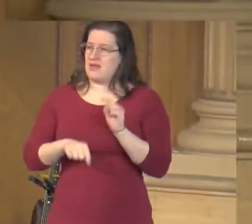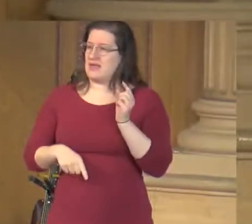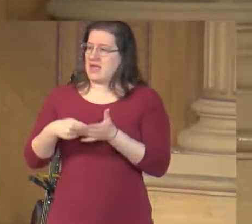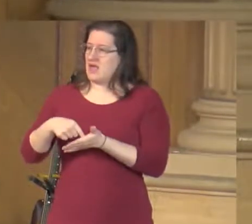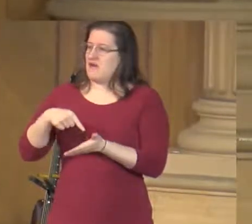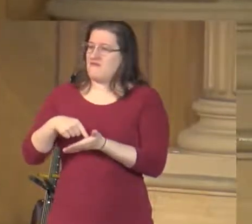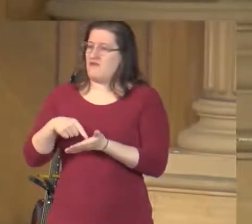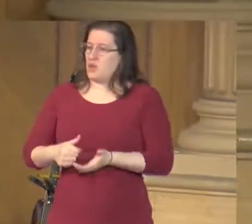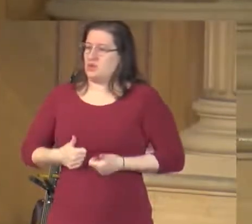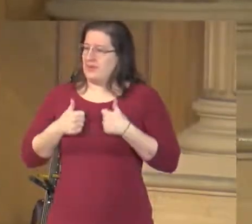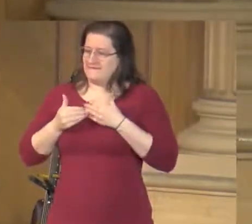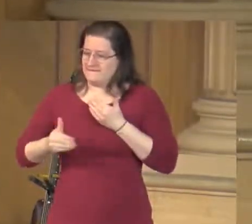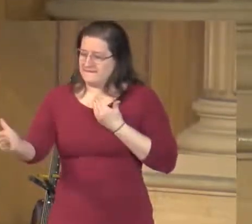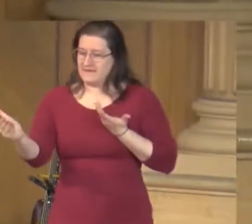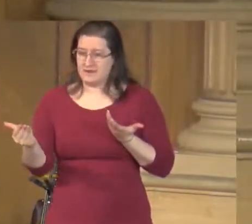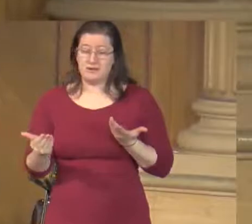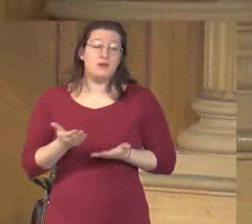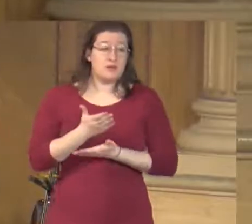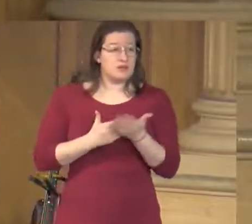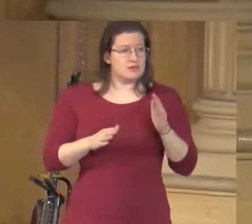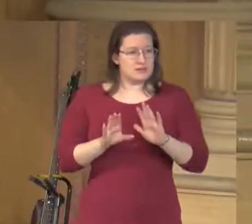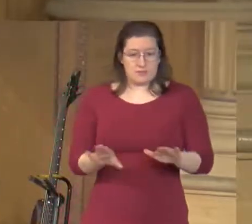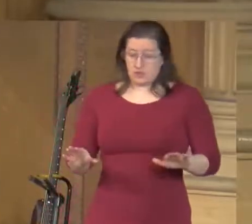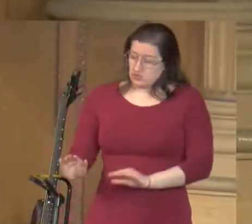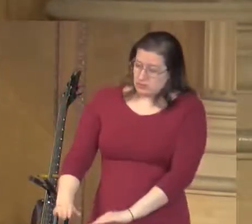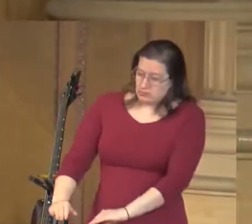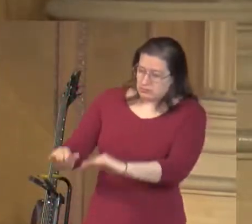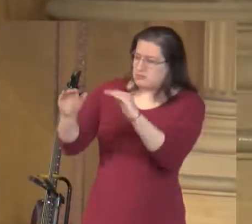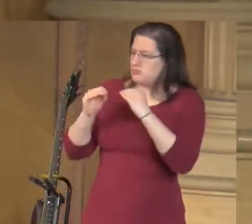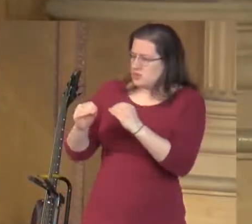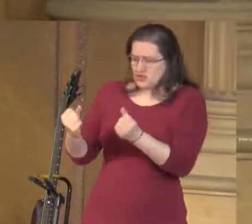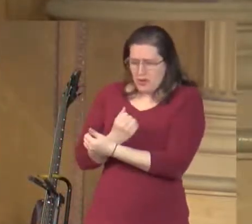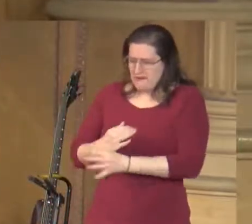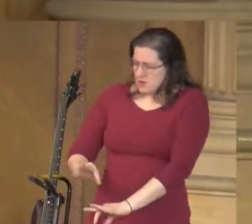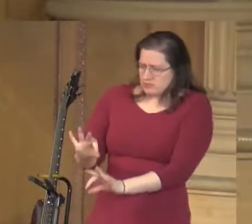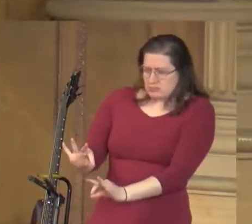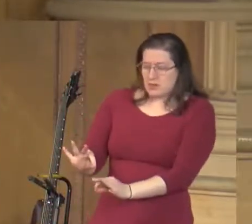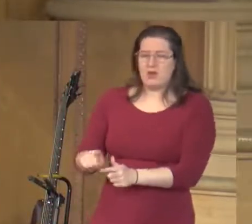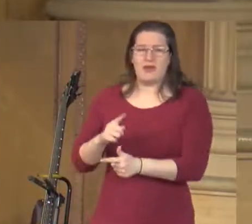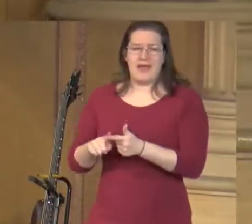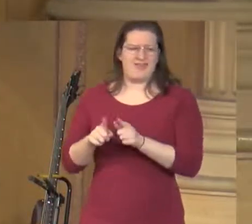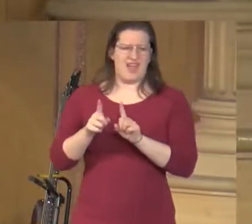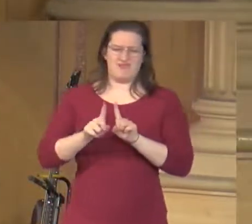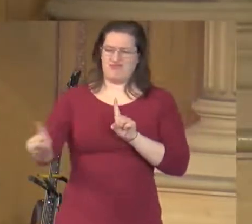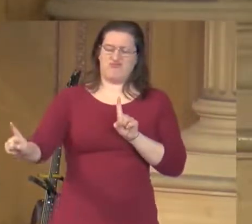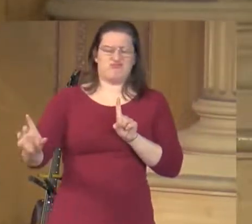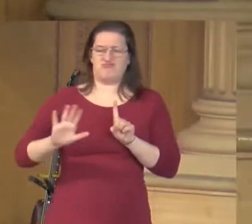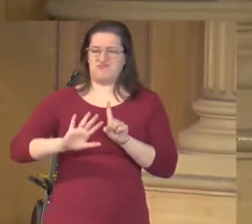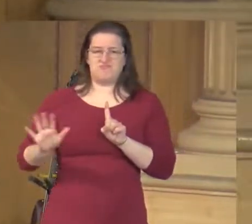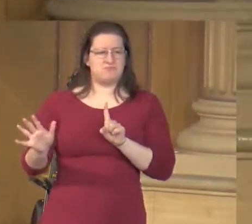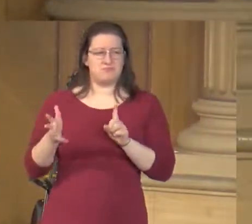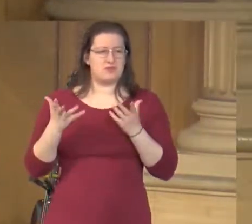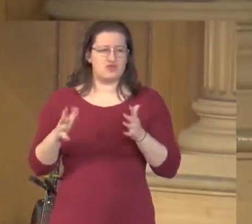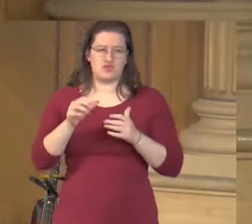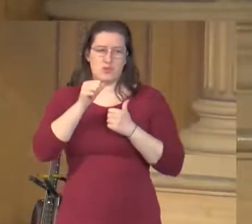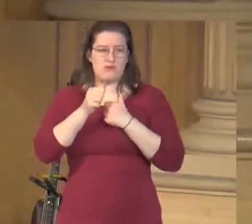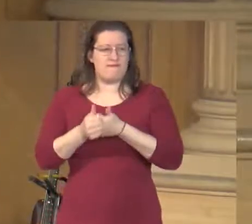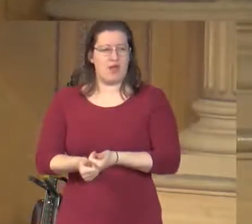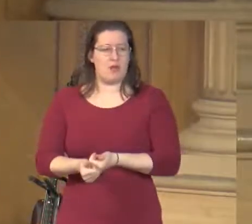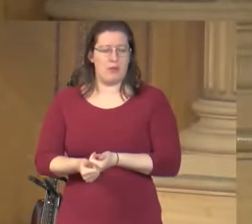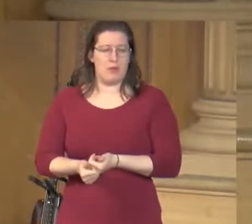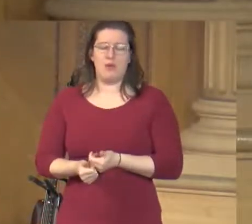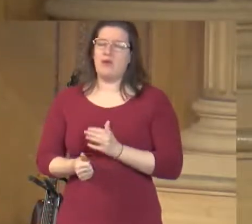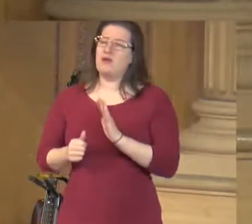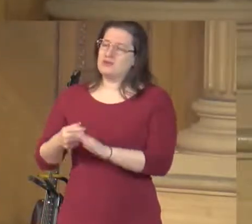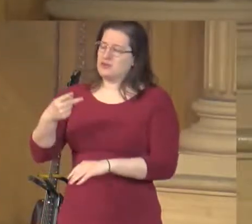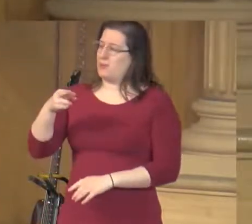There are children who depart from the ways that their parents taught them. But the way Proverbs are written is they're not written to make a claim that 100